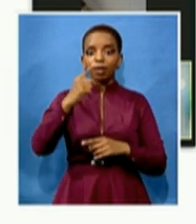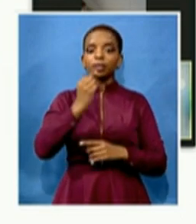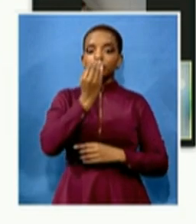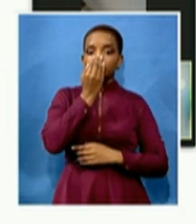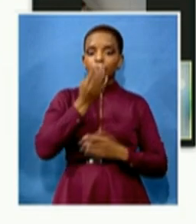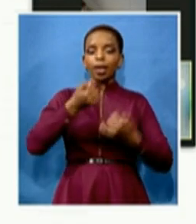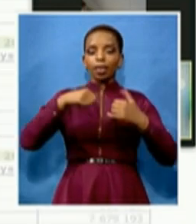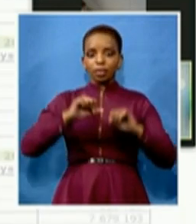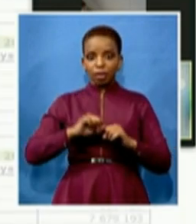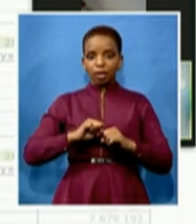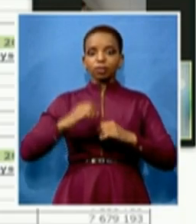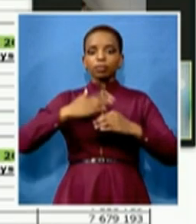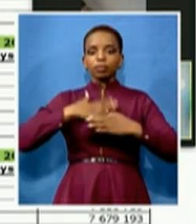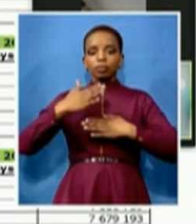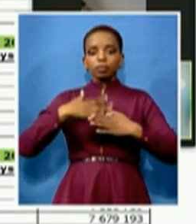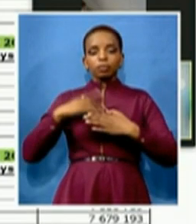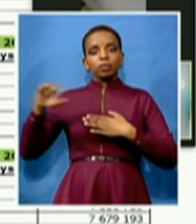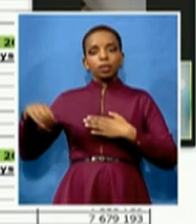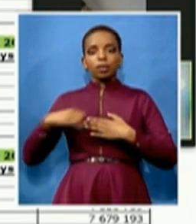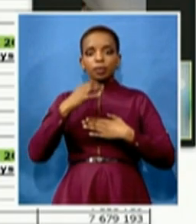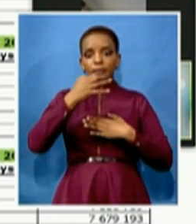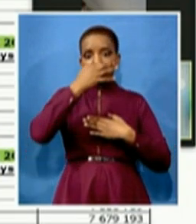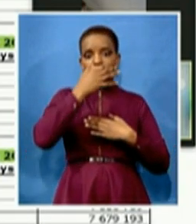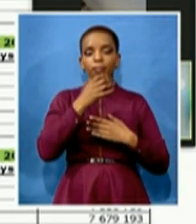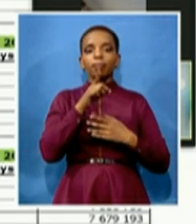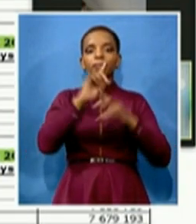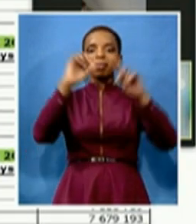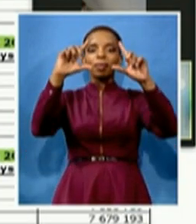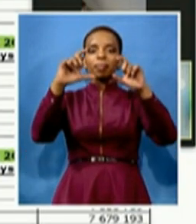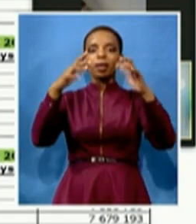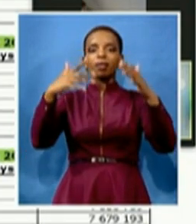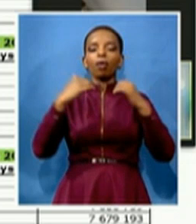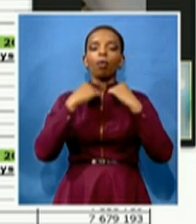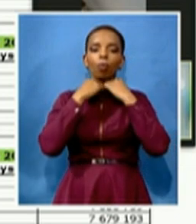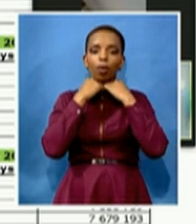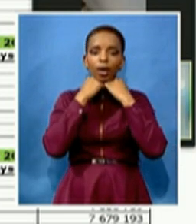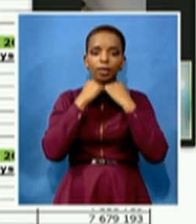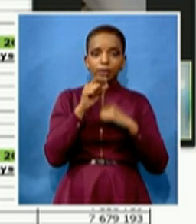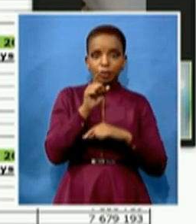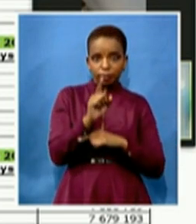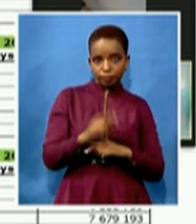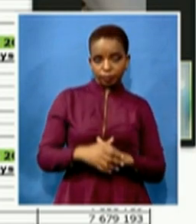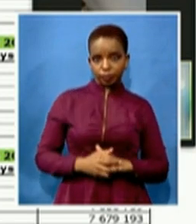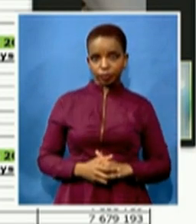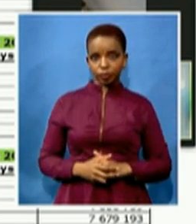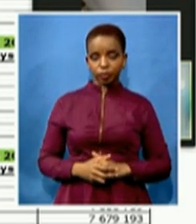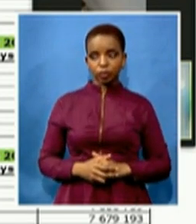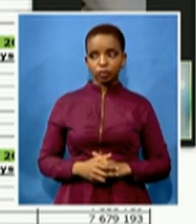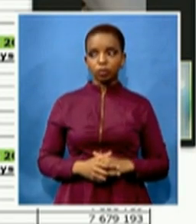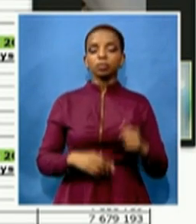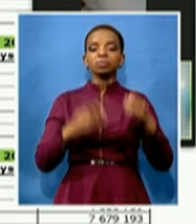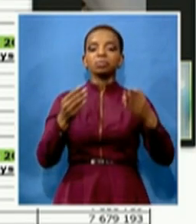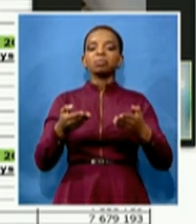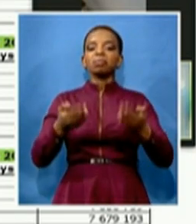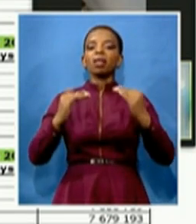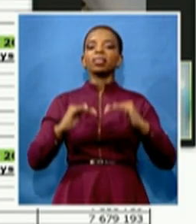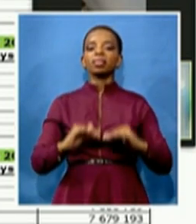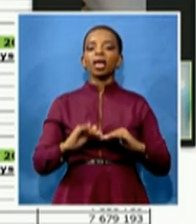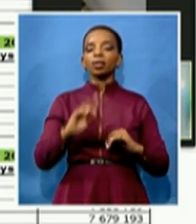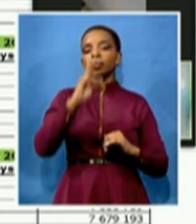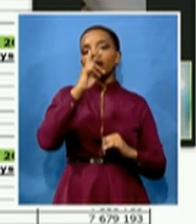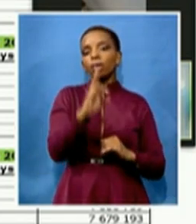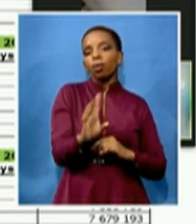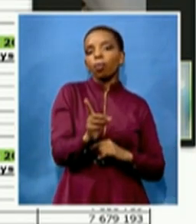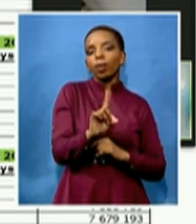in August. Then if we look at PPE, so the PPE is